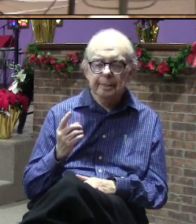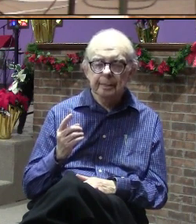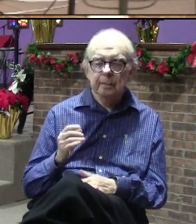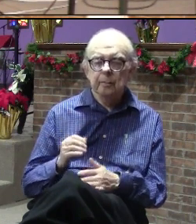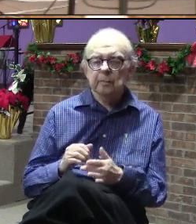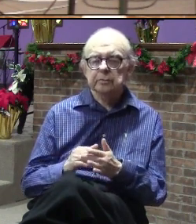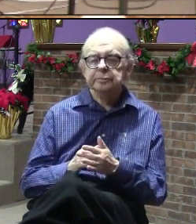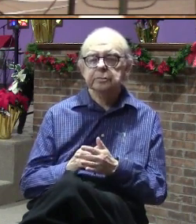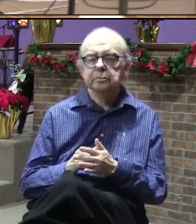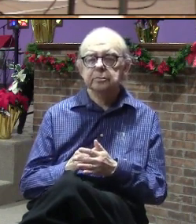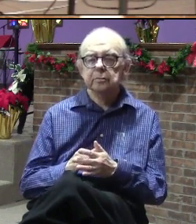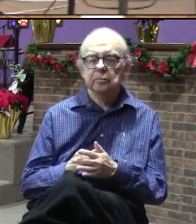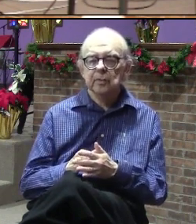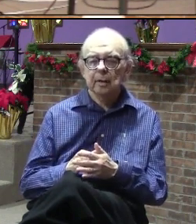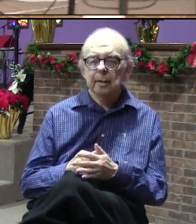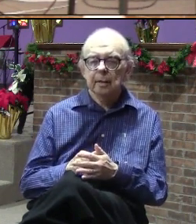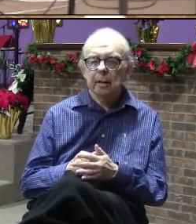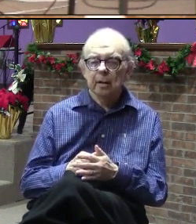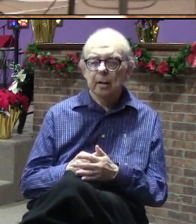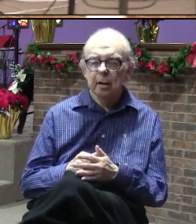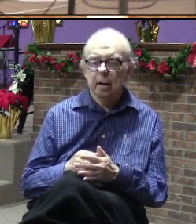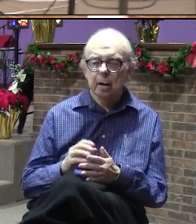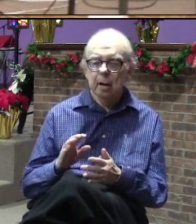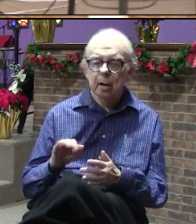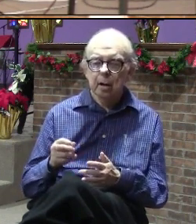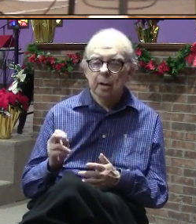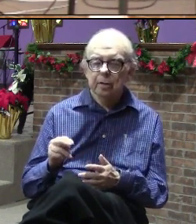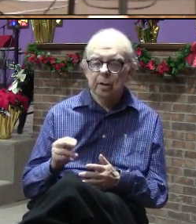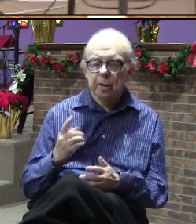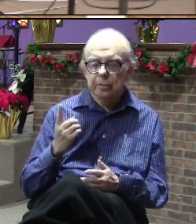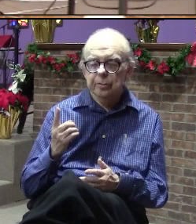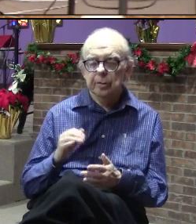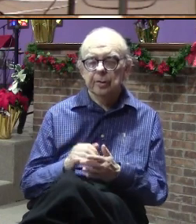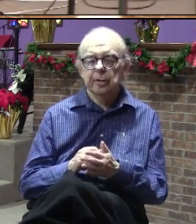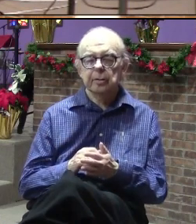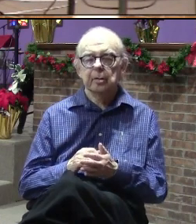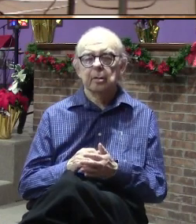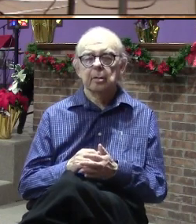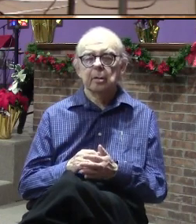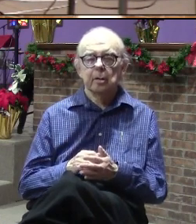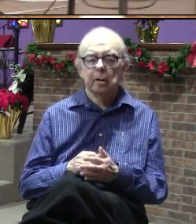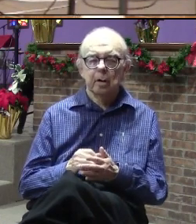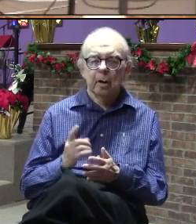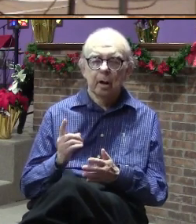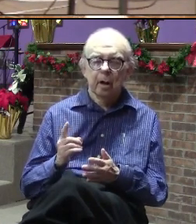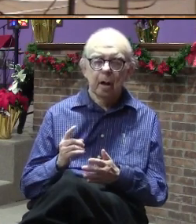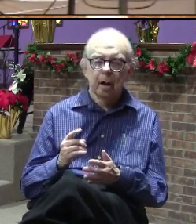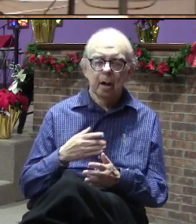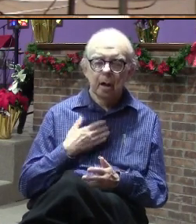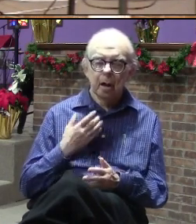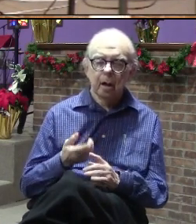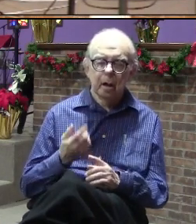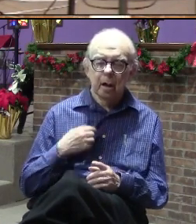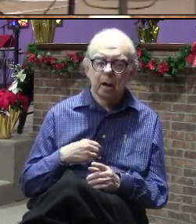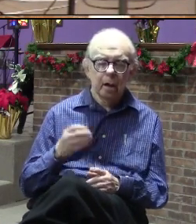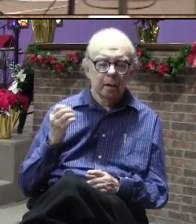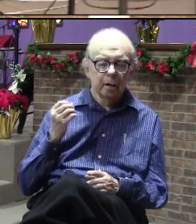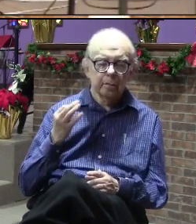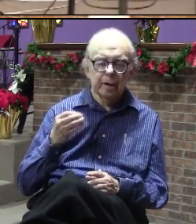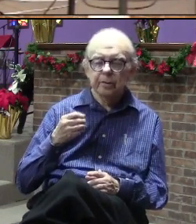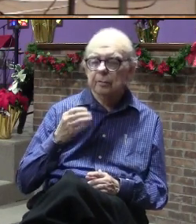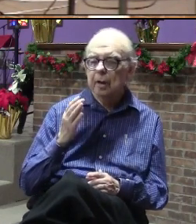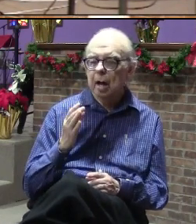this. And here's what John understood. He understands that joy comes from the grace of